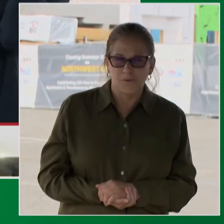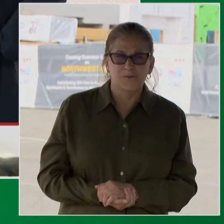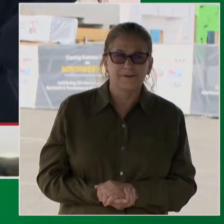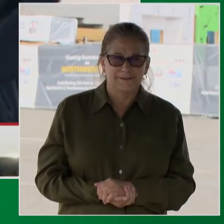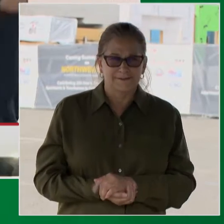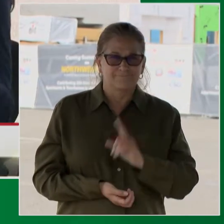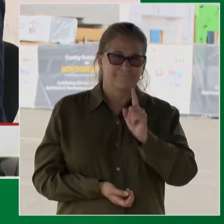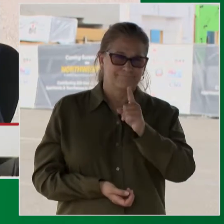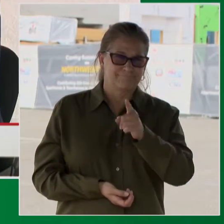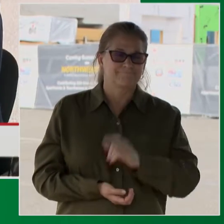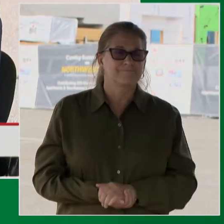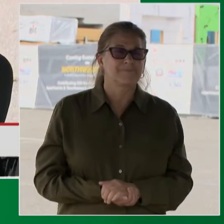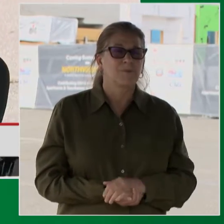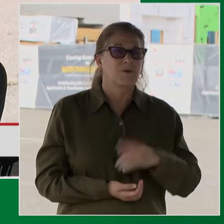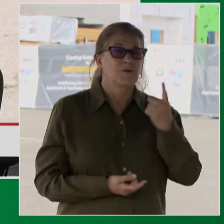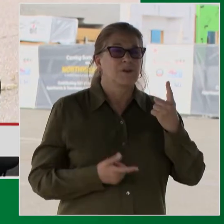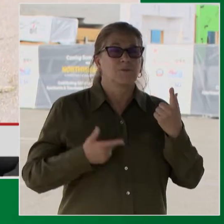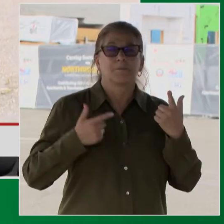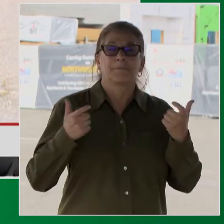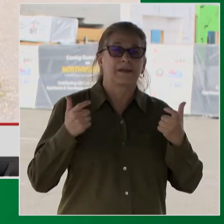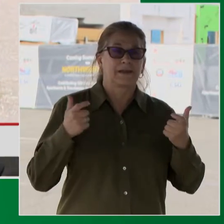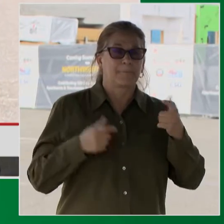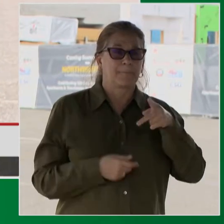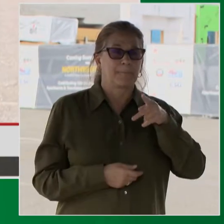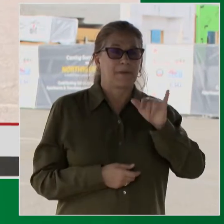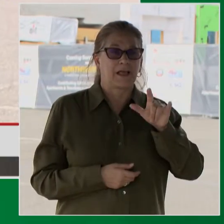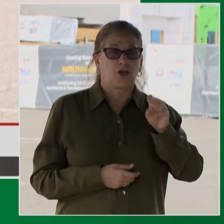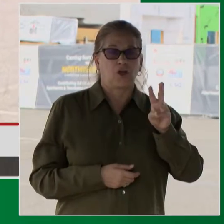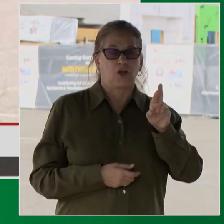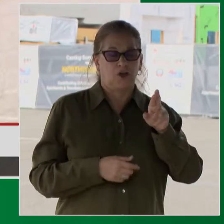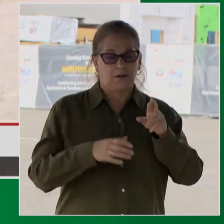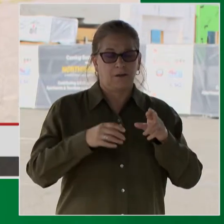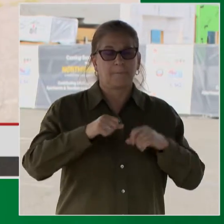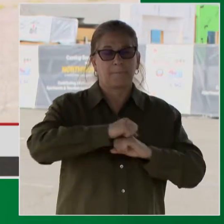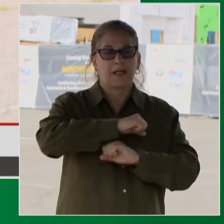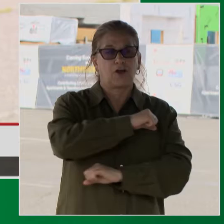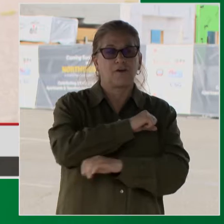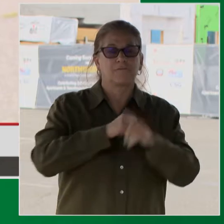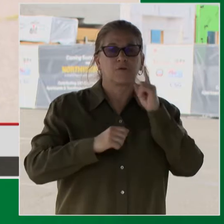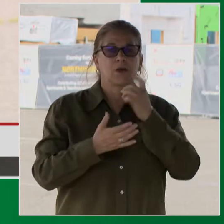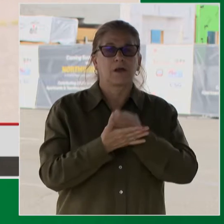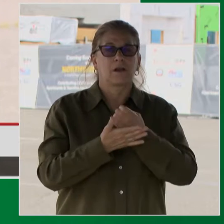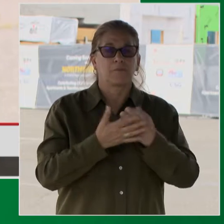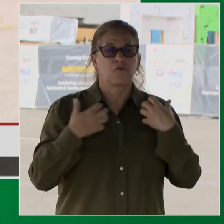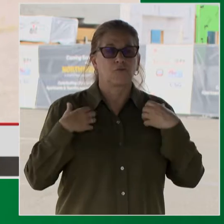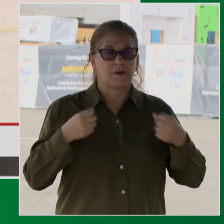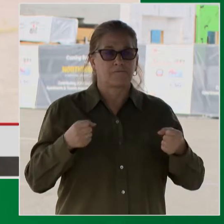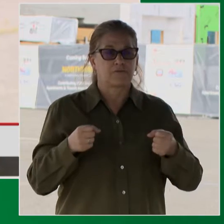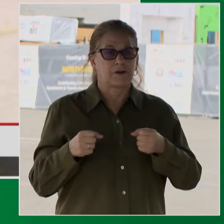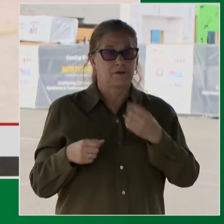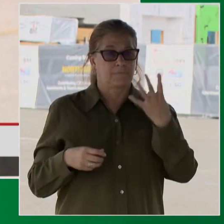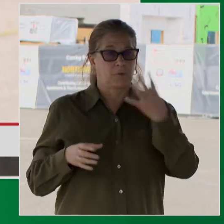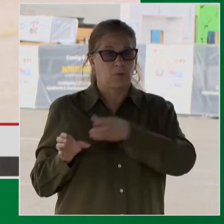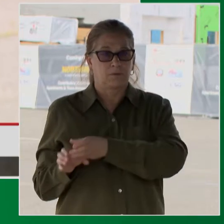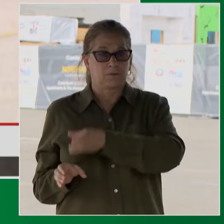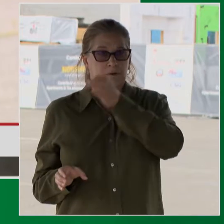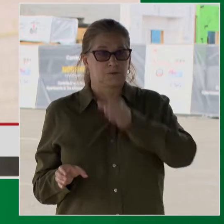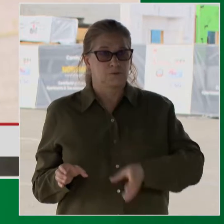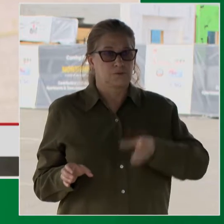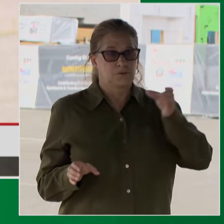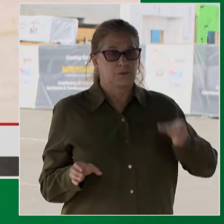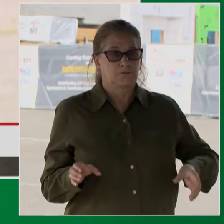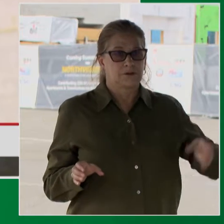big pillars of the Economic Recovery Investment Plan is focused on pathways to prosperity. So this includes